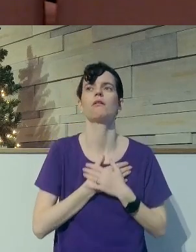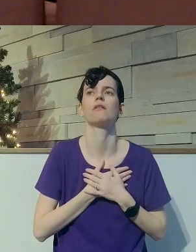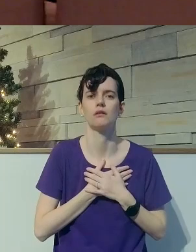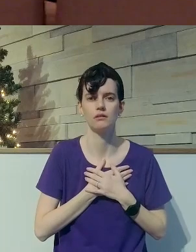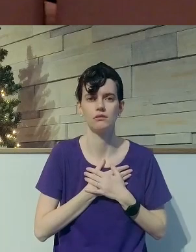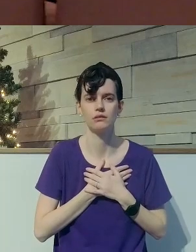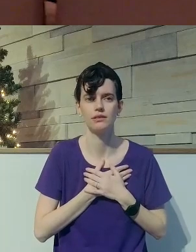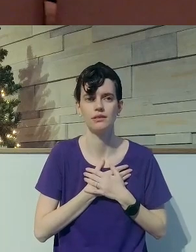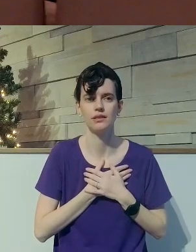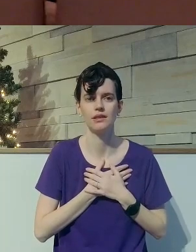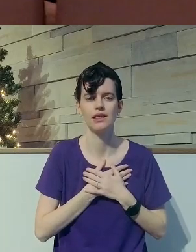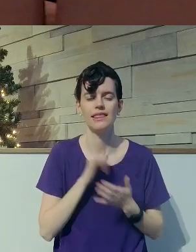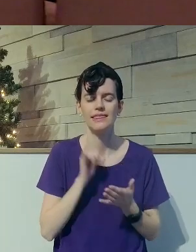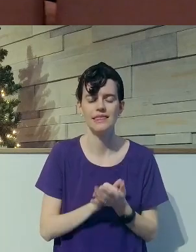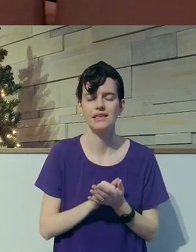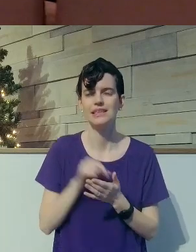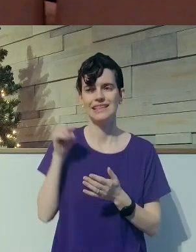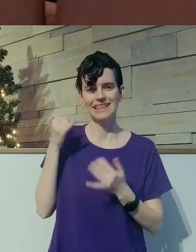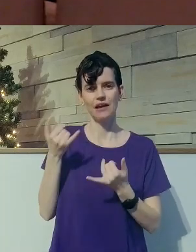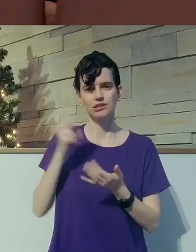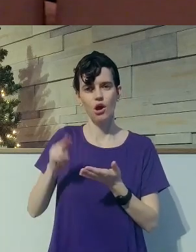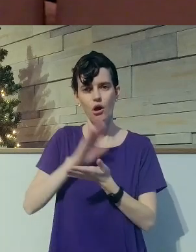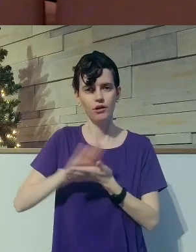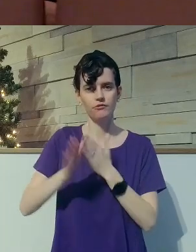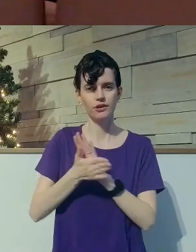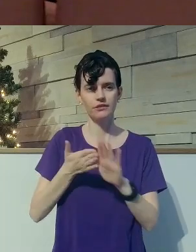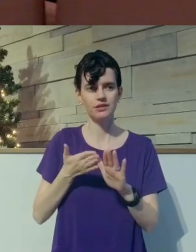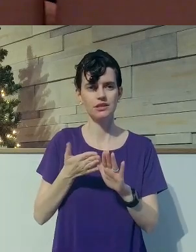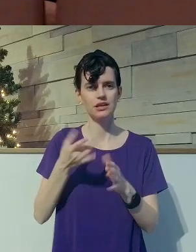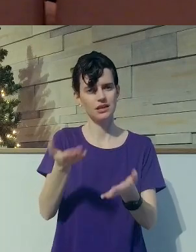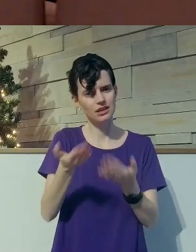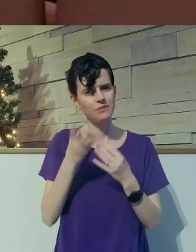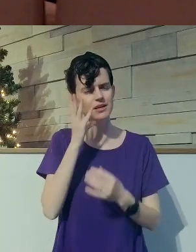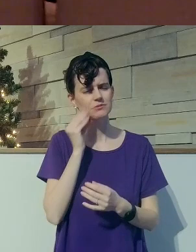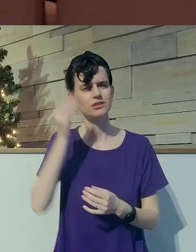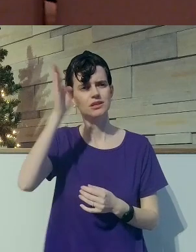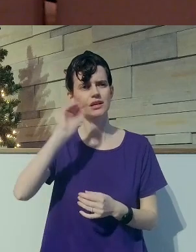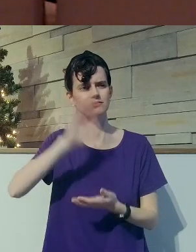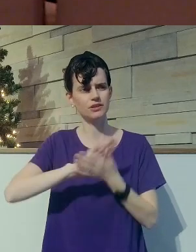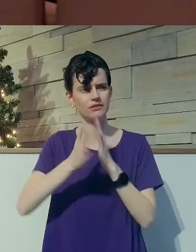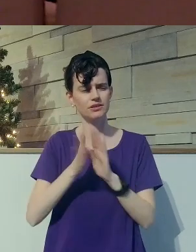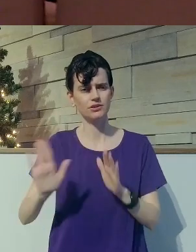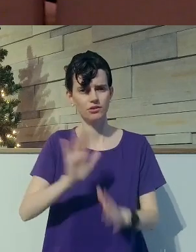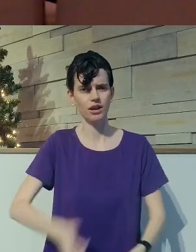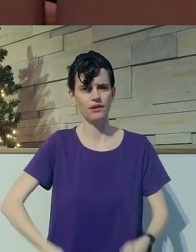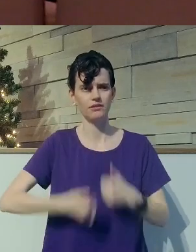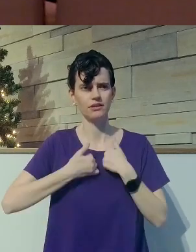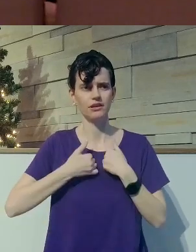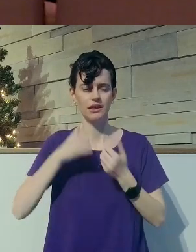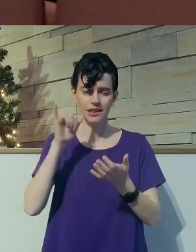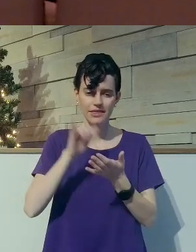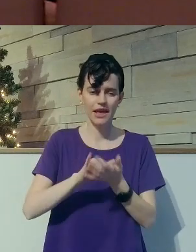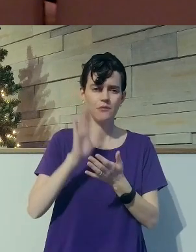This is divine forgiveness. Come and experience God's forgiveness in your life, and that